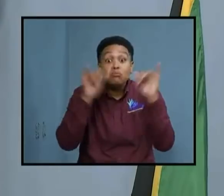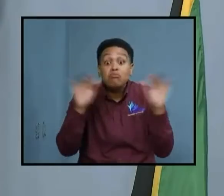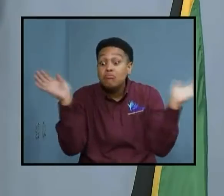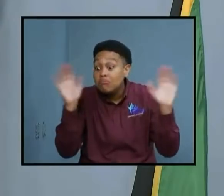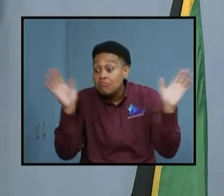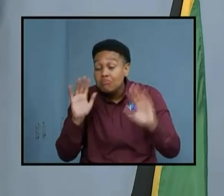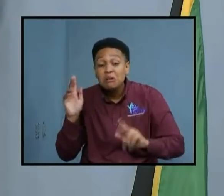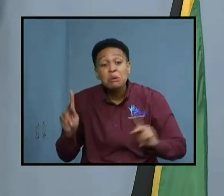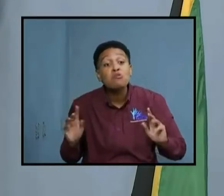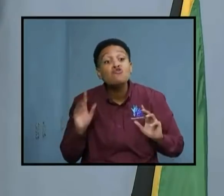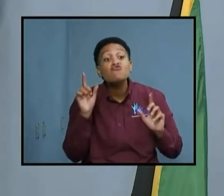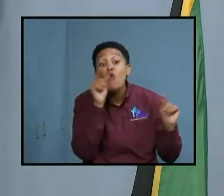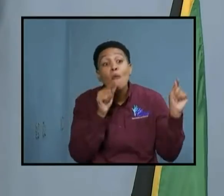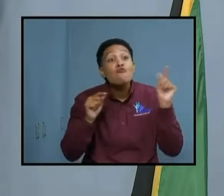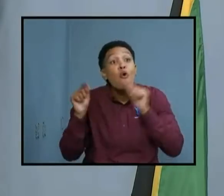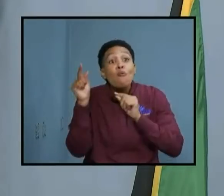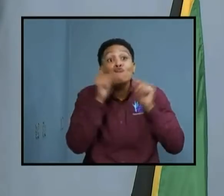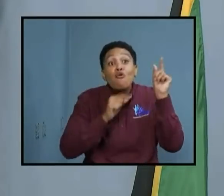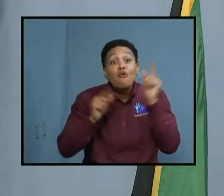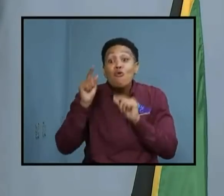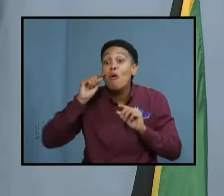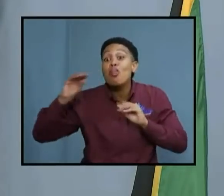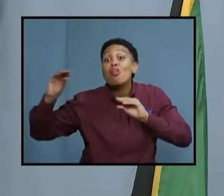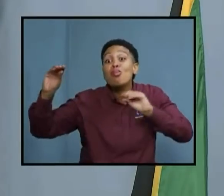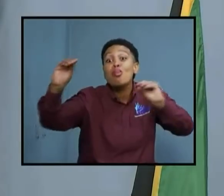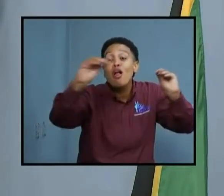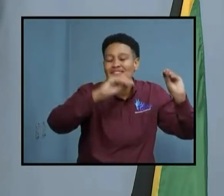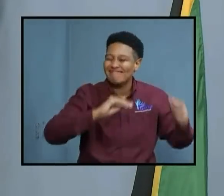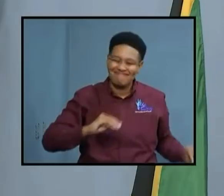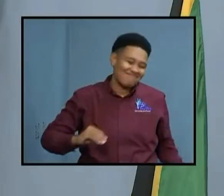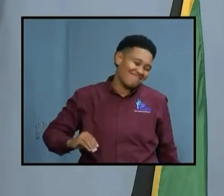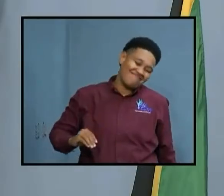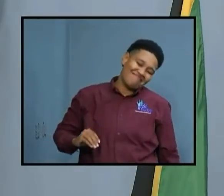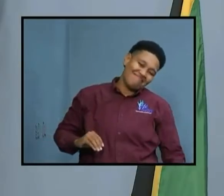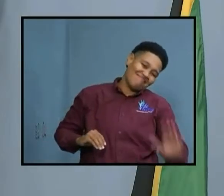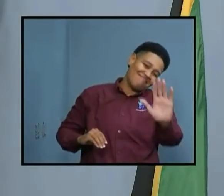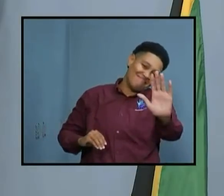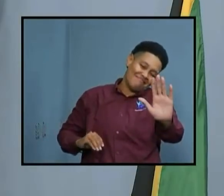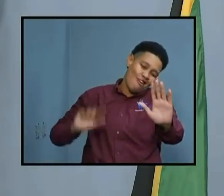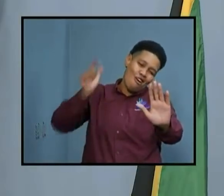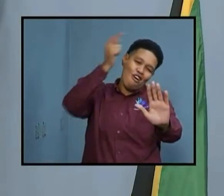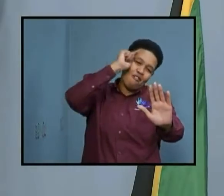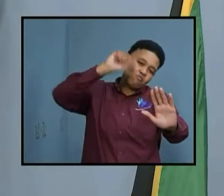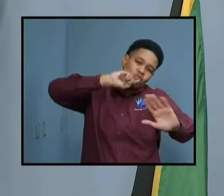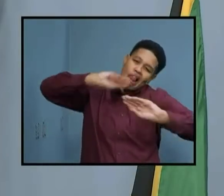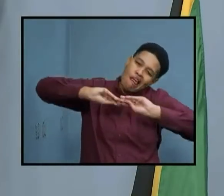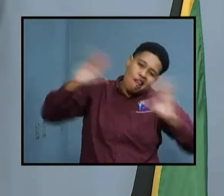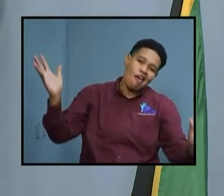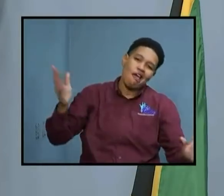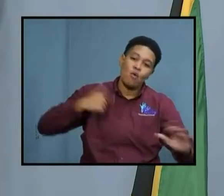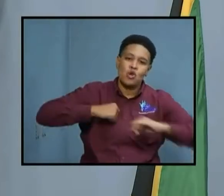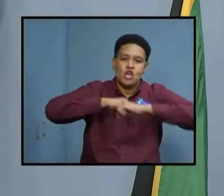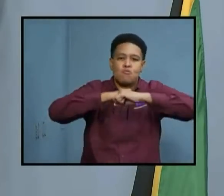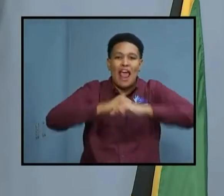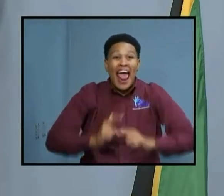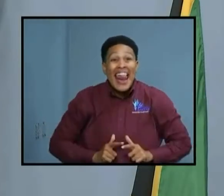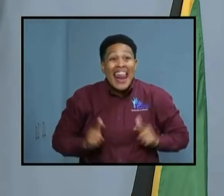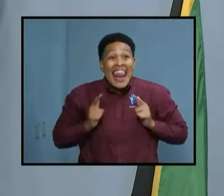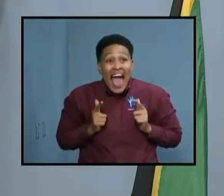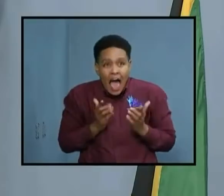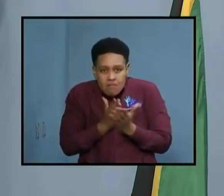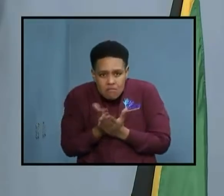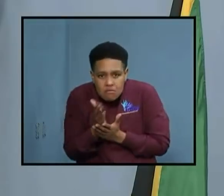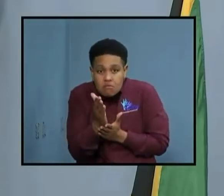this has been very clear. We want to protect lives and livelihoods. Lockdowns have